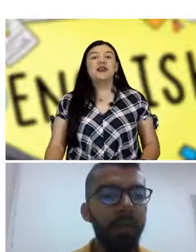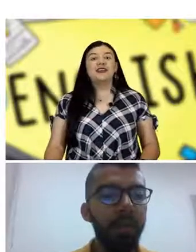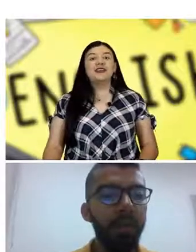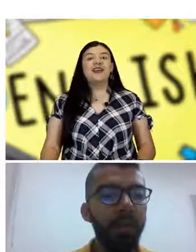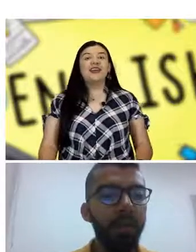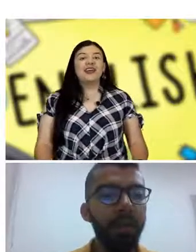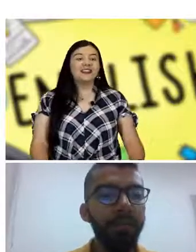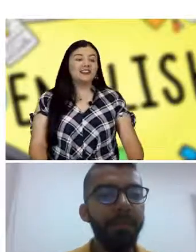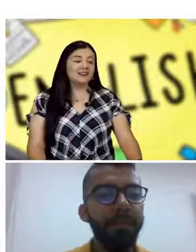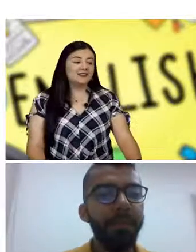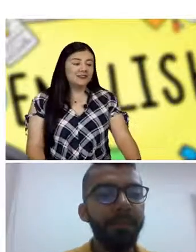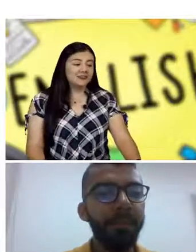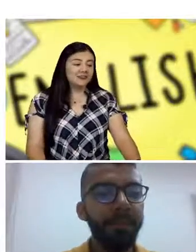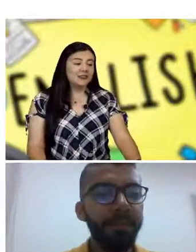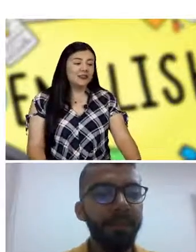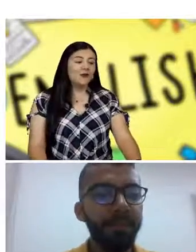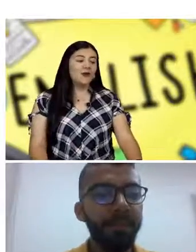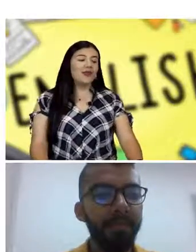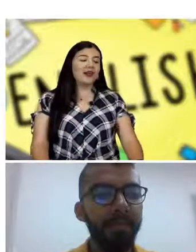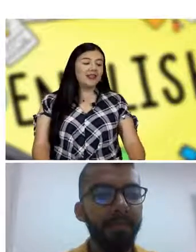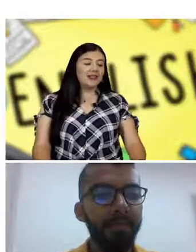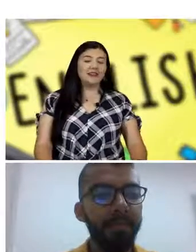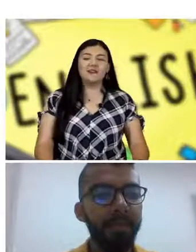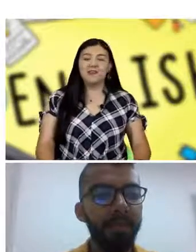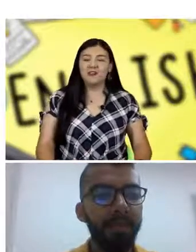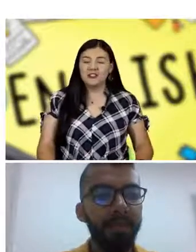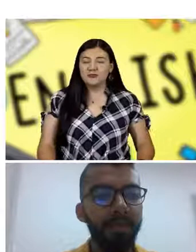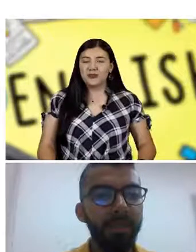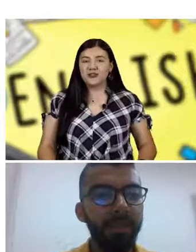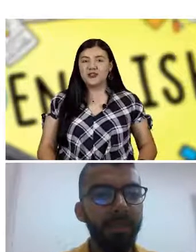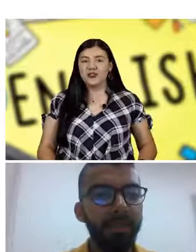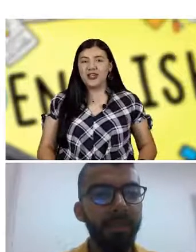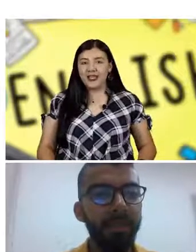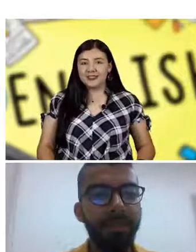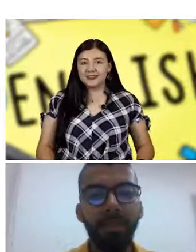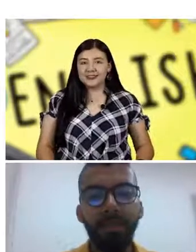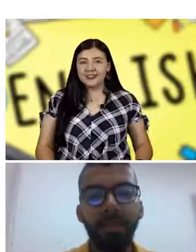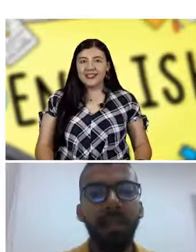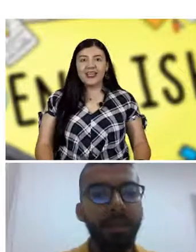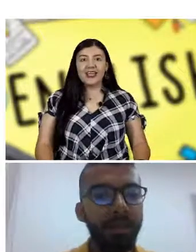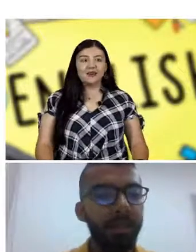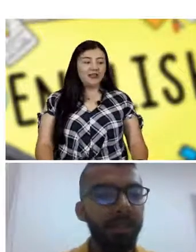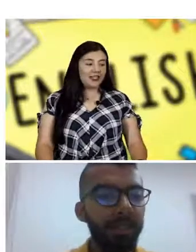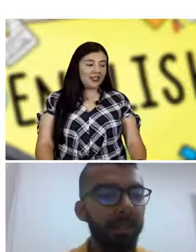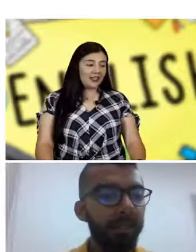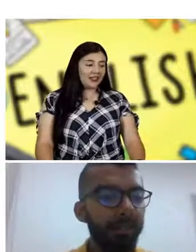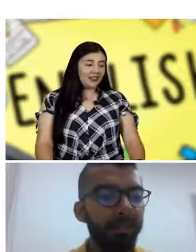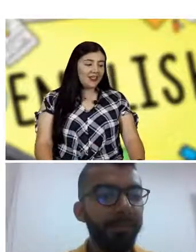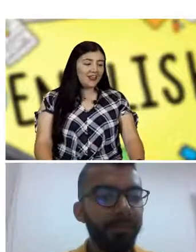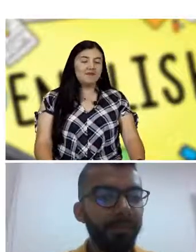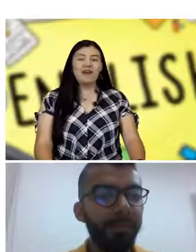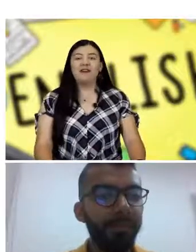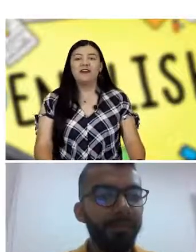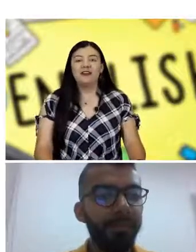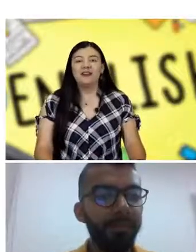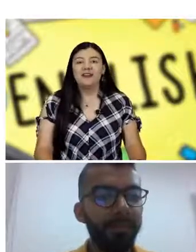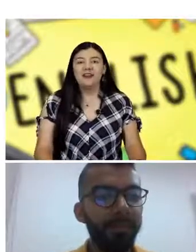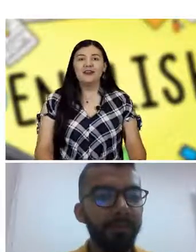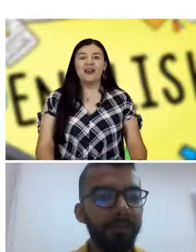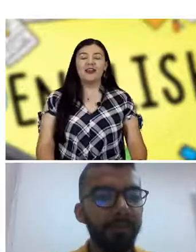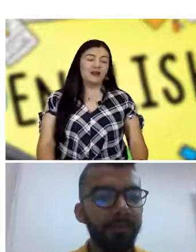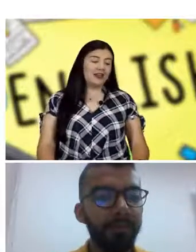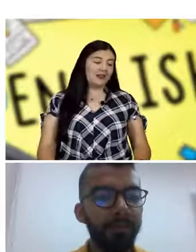Okay, Brian, yes. So we got that the first person is Emily.